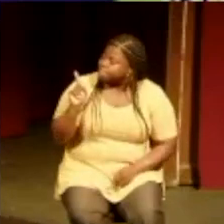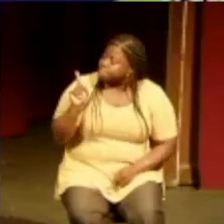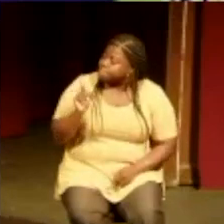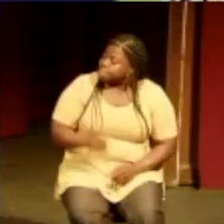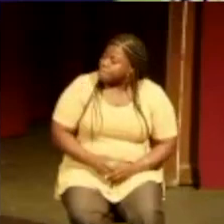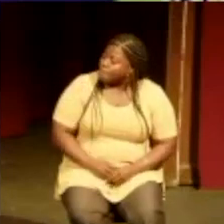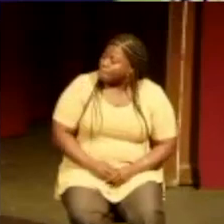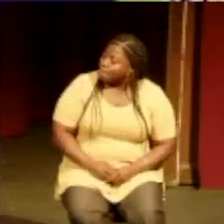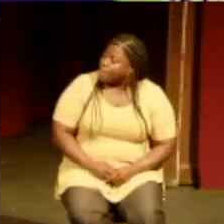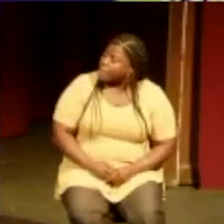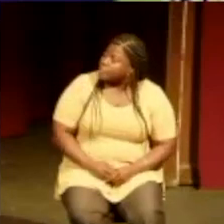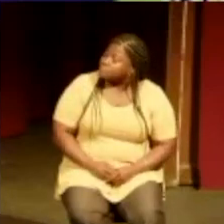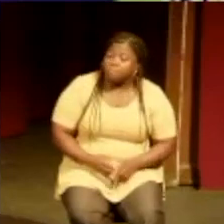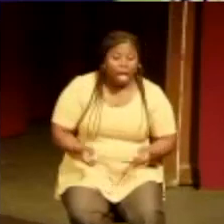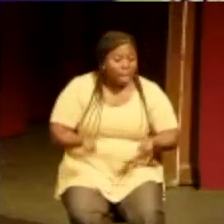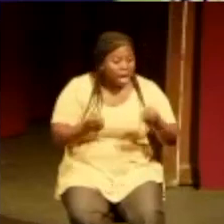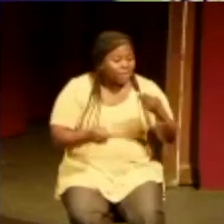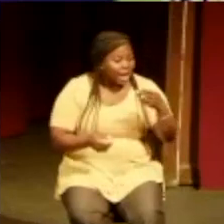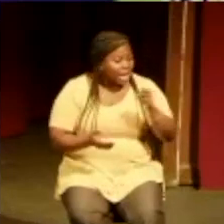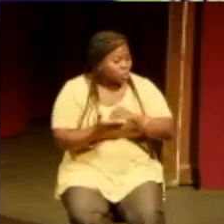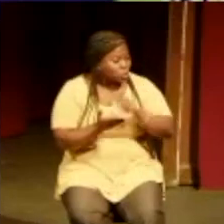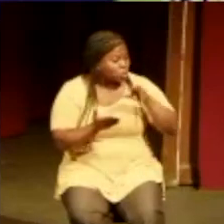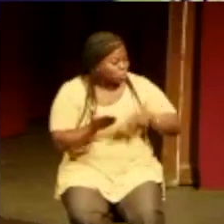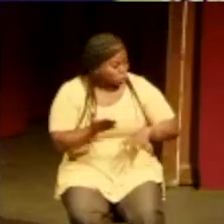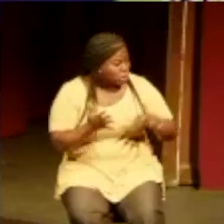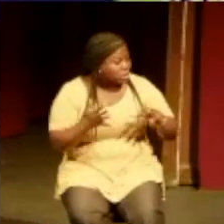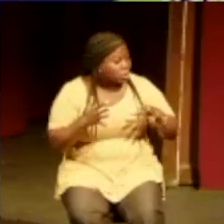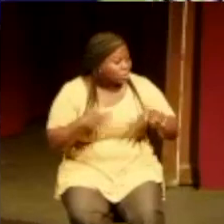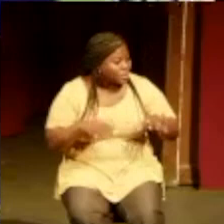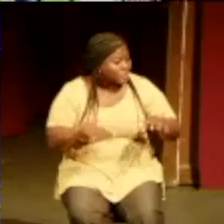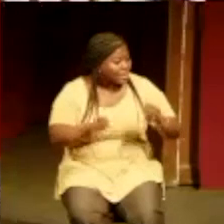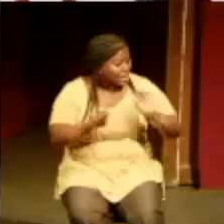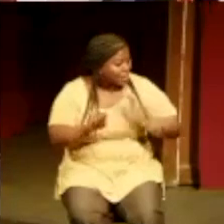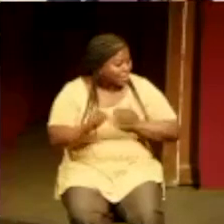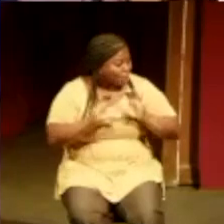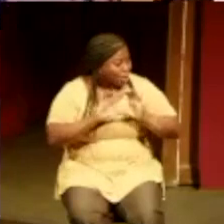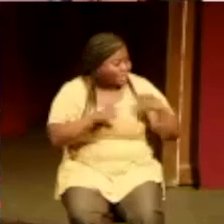it's that lots of high school students were taking our classes the last 2 years,